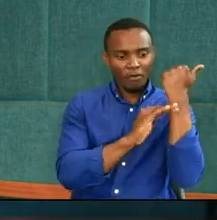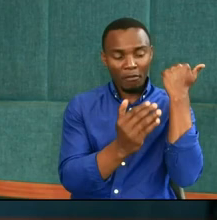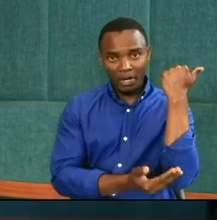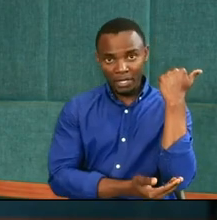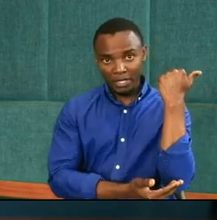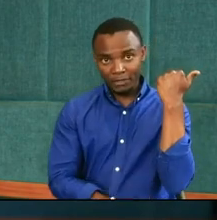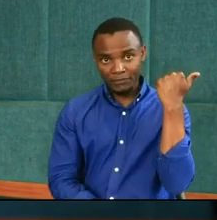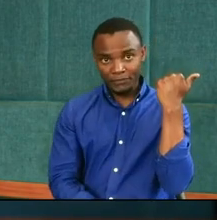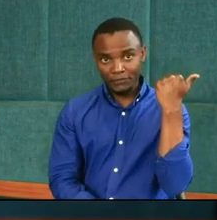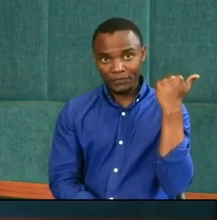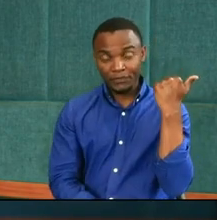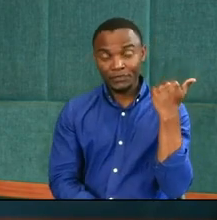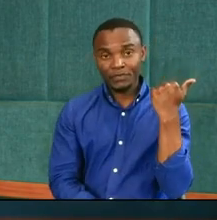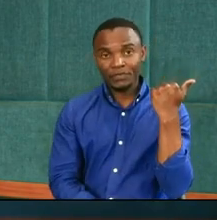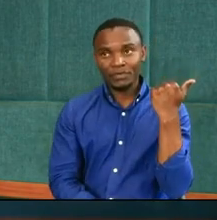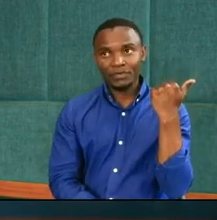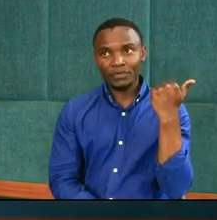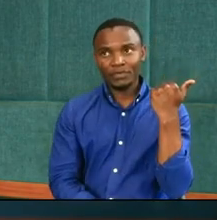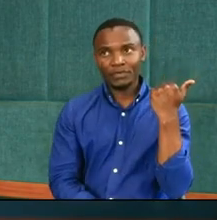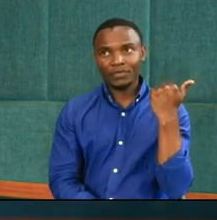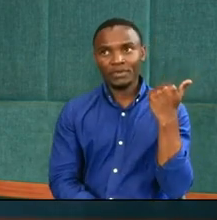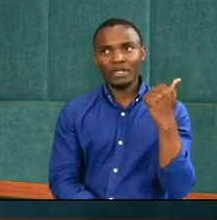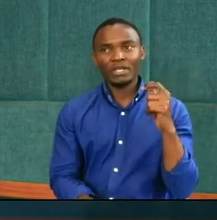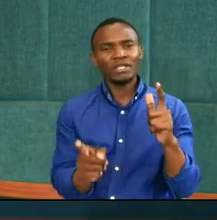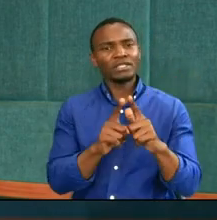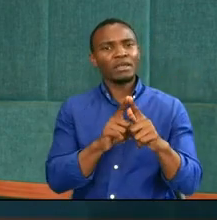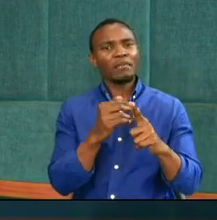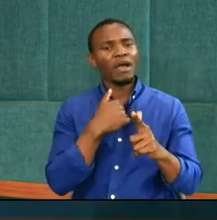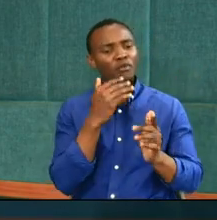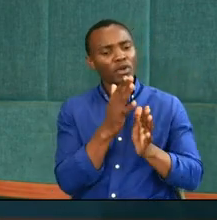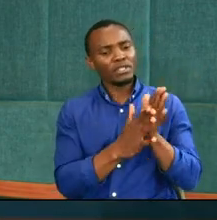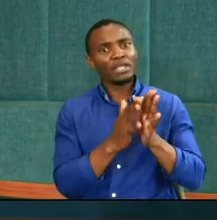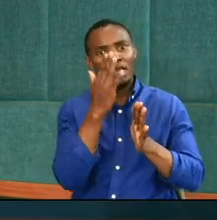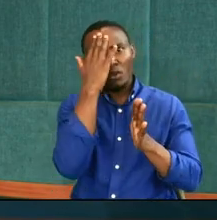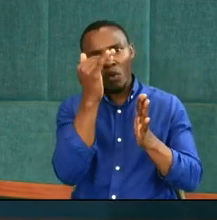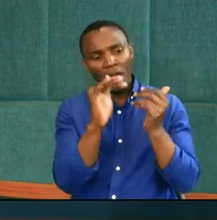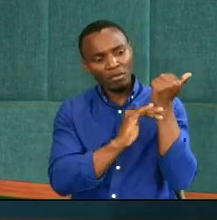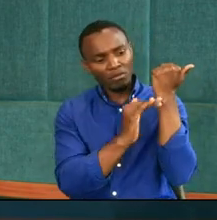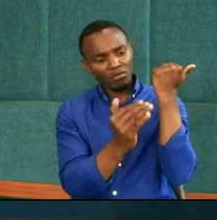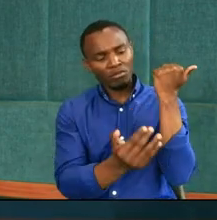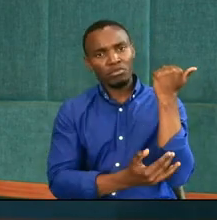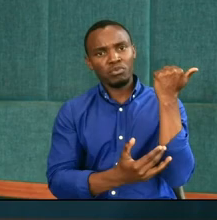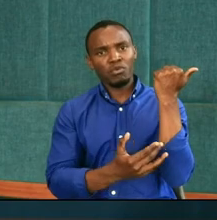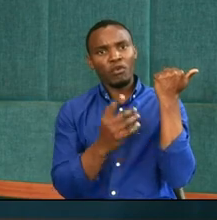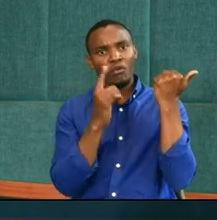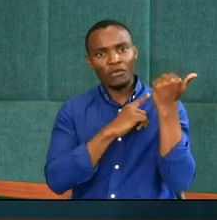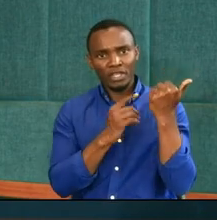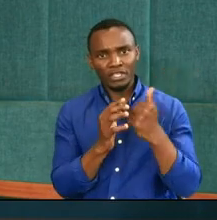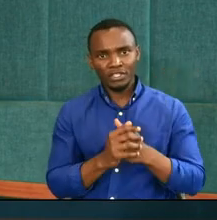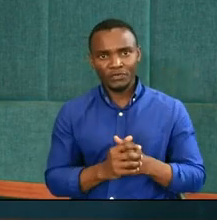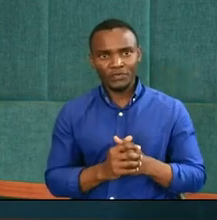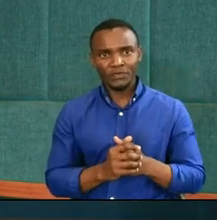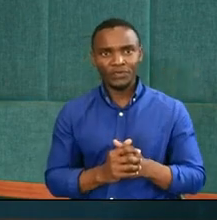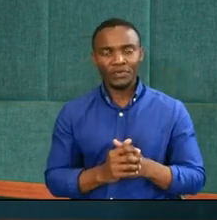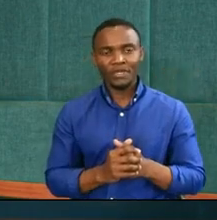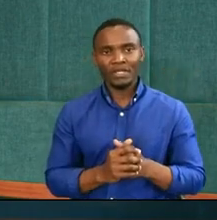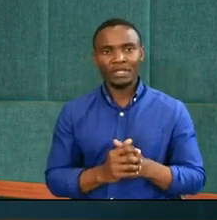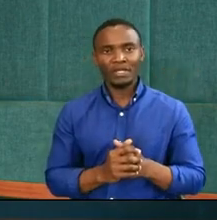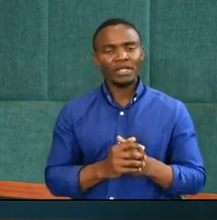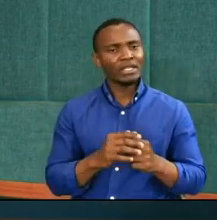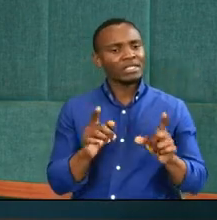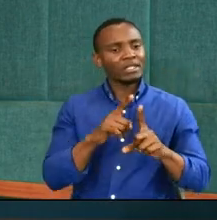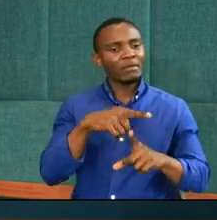one, and two, there's sign of it because her tummy is projected. Are you with me? Even though